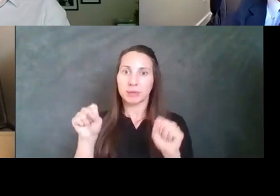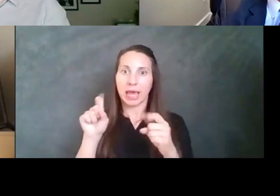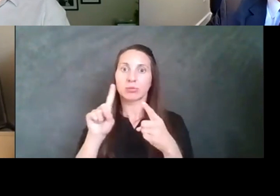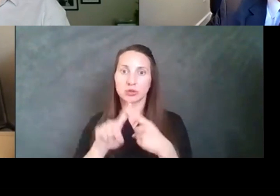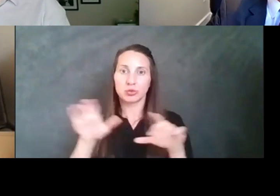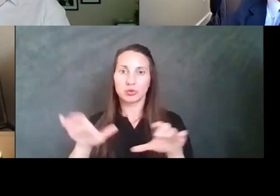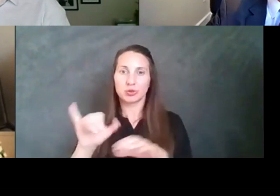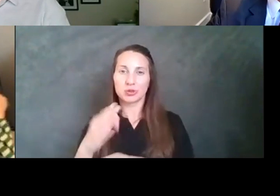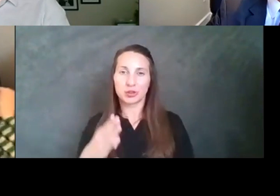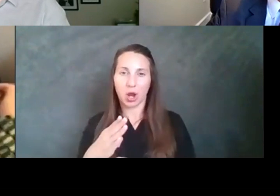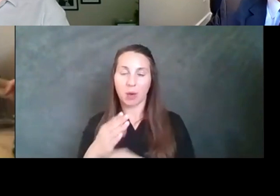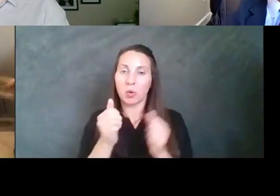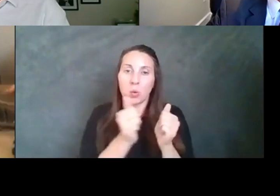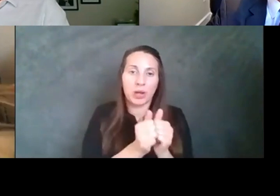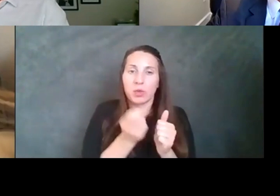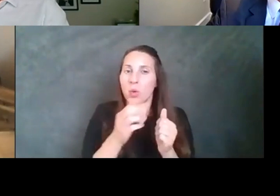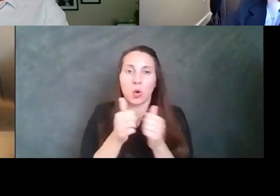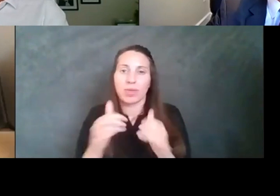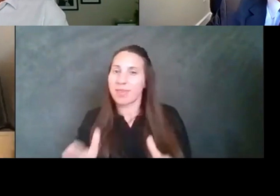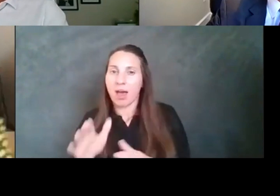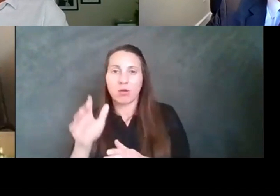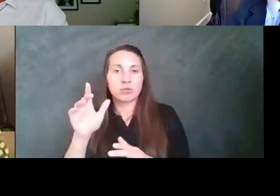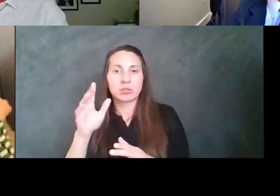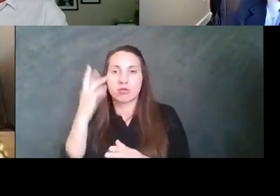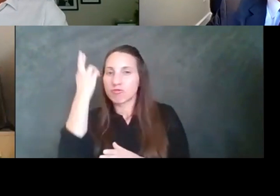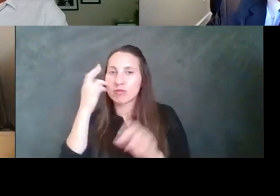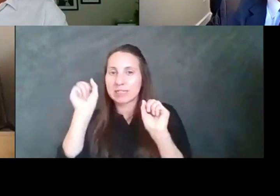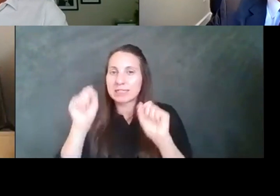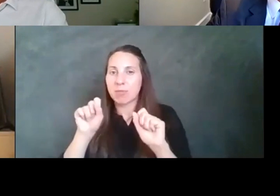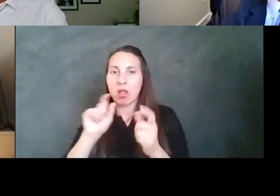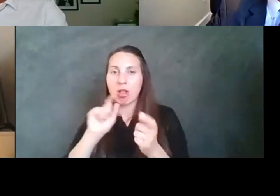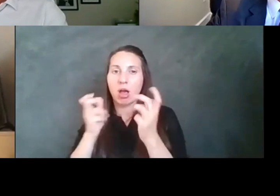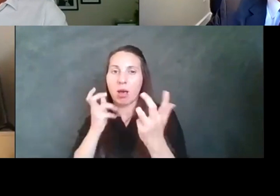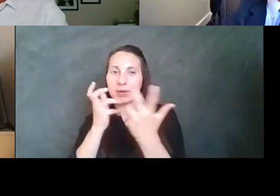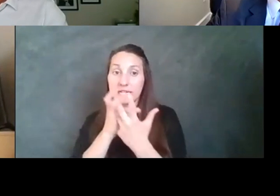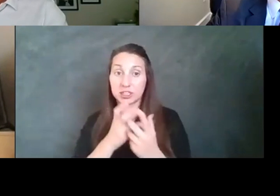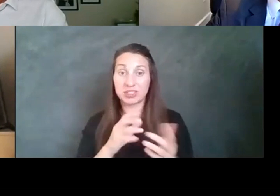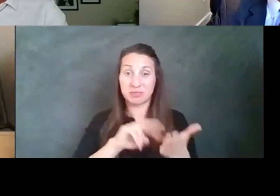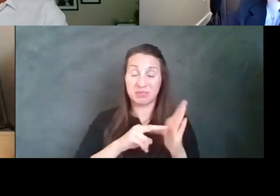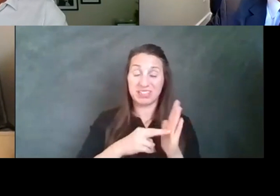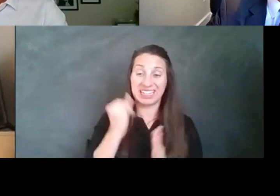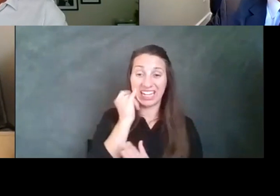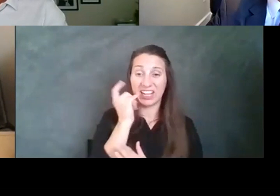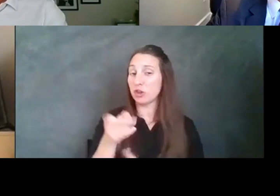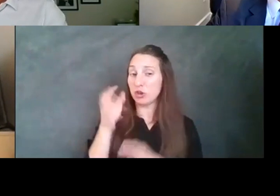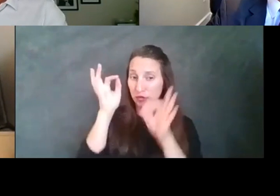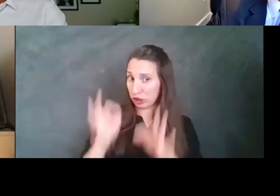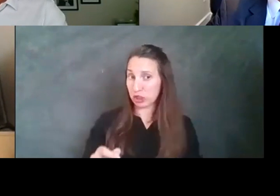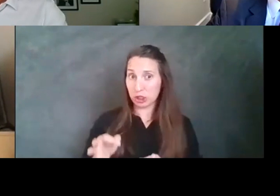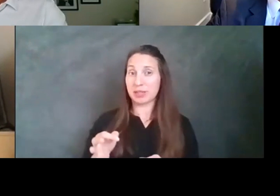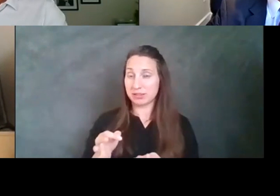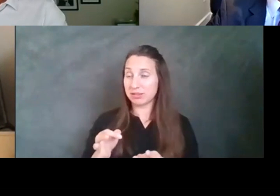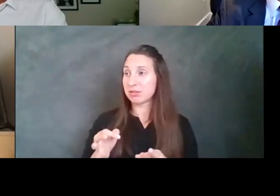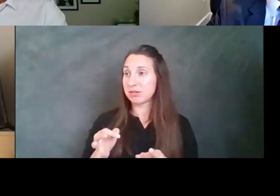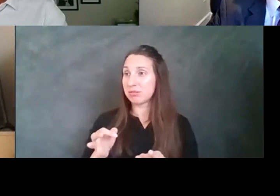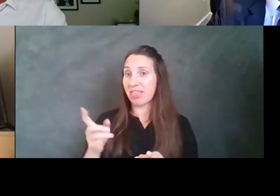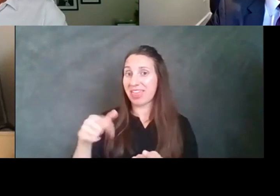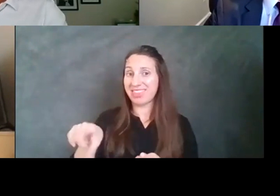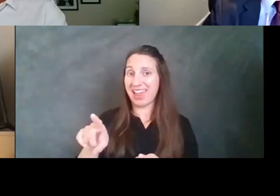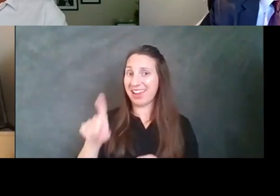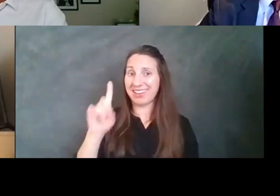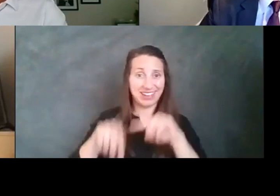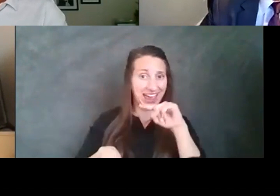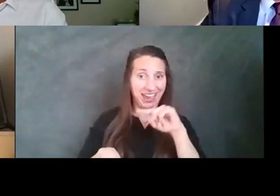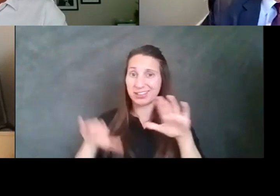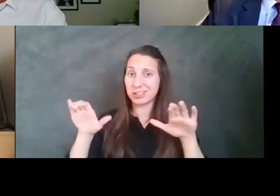actually have determined, while doing good effort and all of the negotiating processes that we talked about, that they just can't do